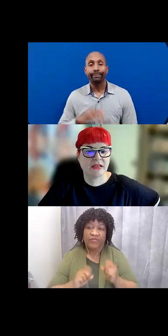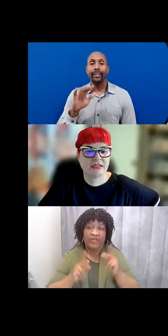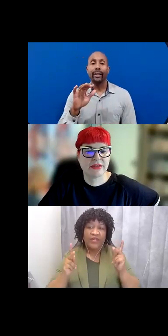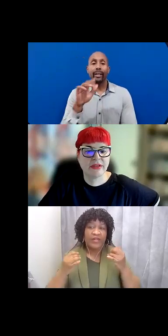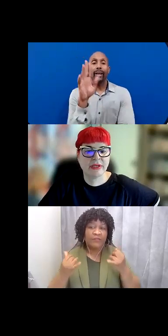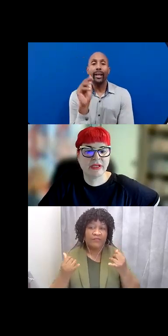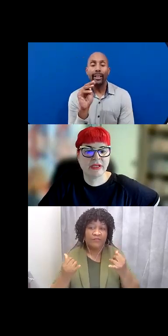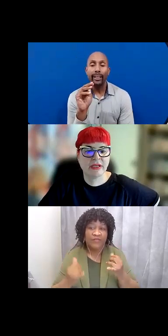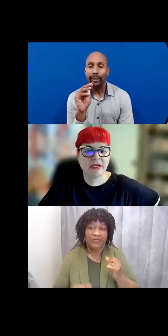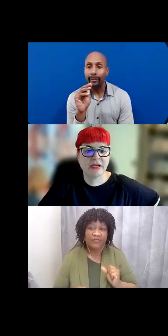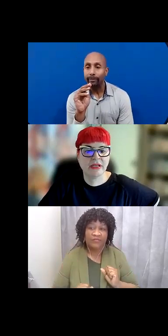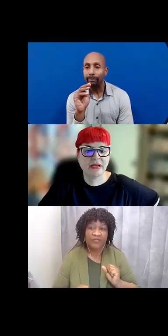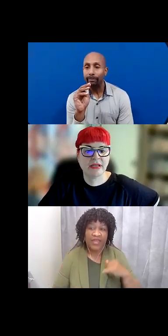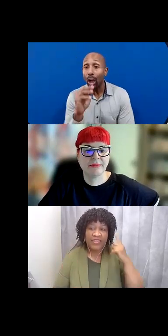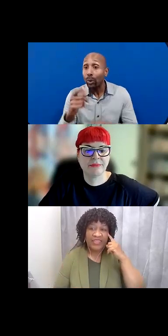So I think